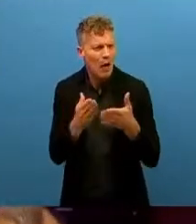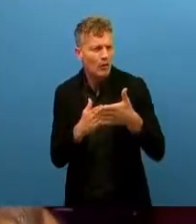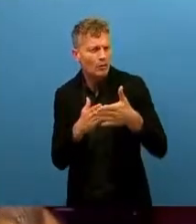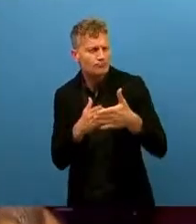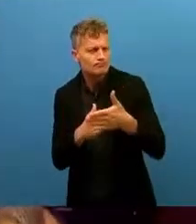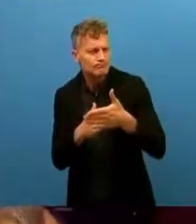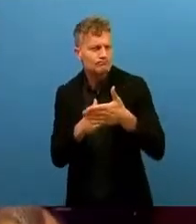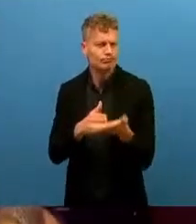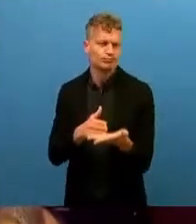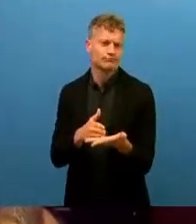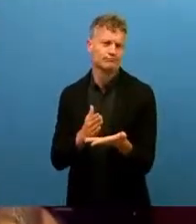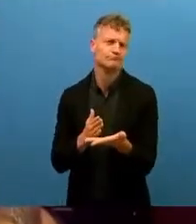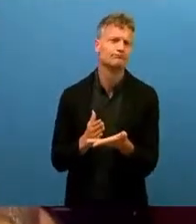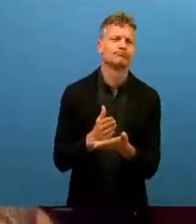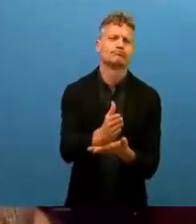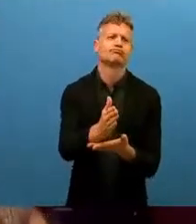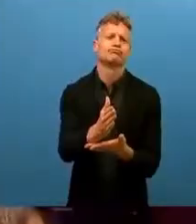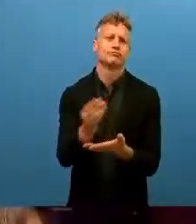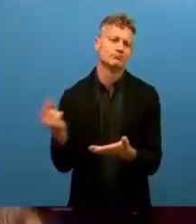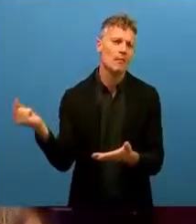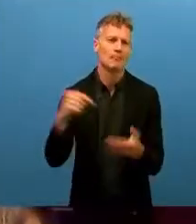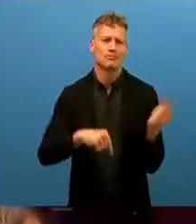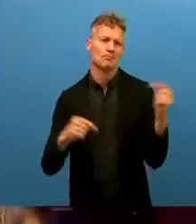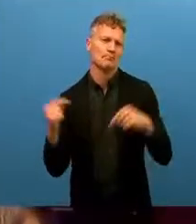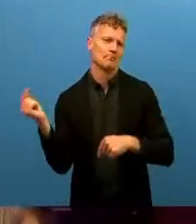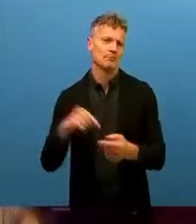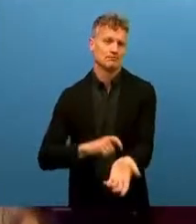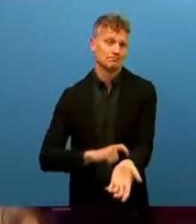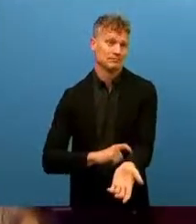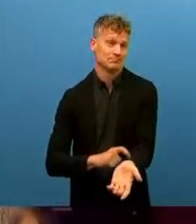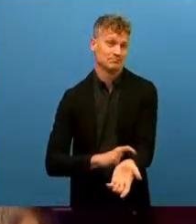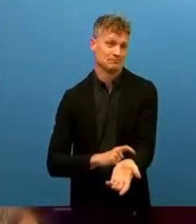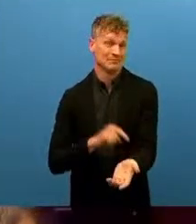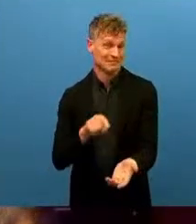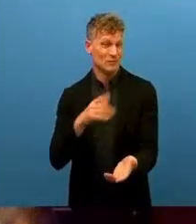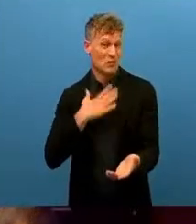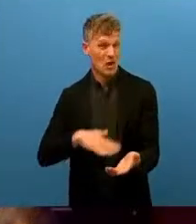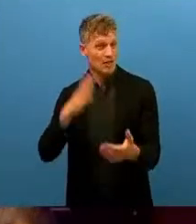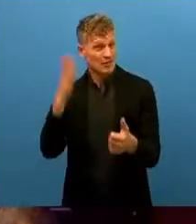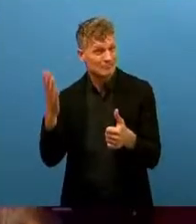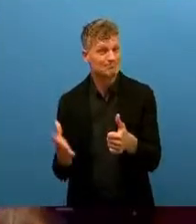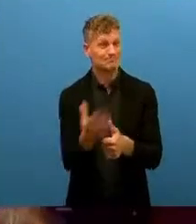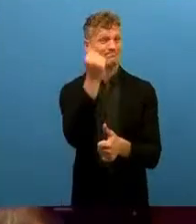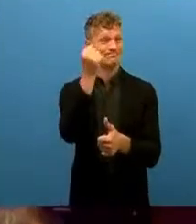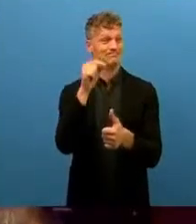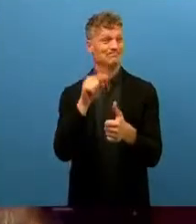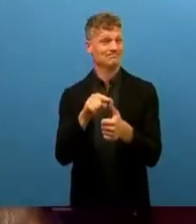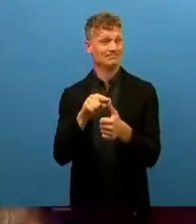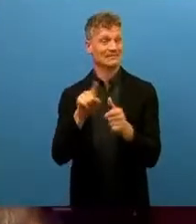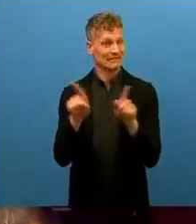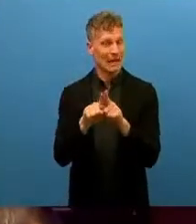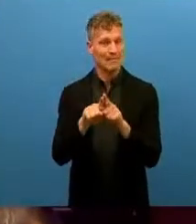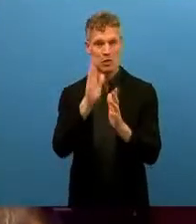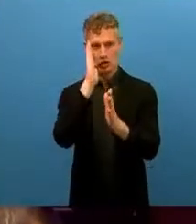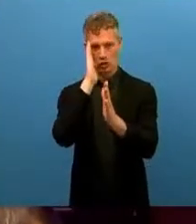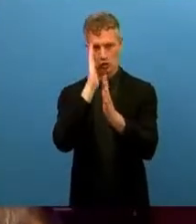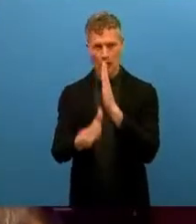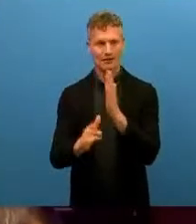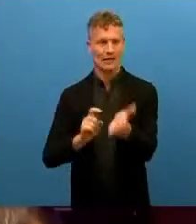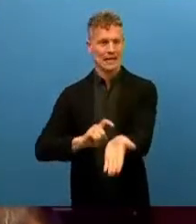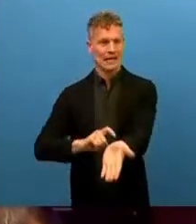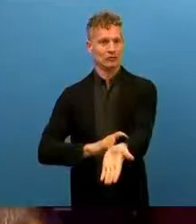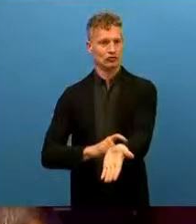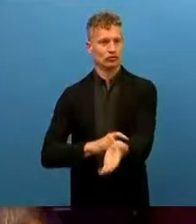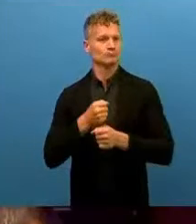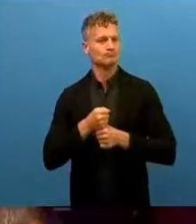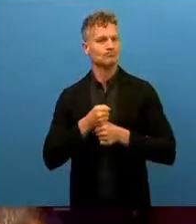mechanisms to finalize our mutual objective of the direct participation of Indigenous peoples